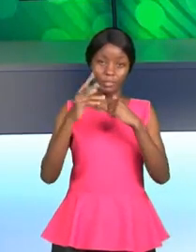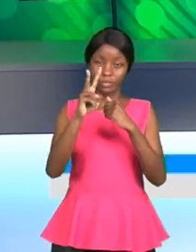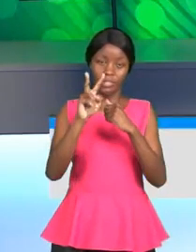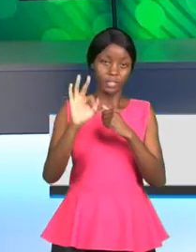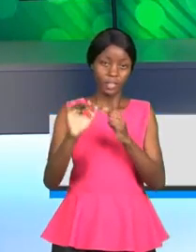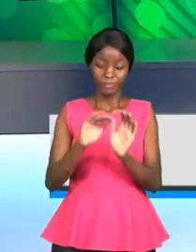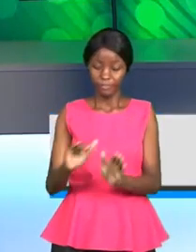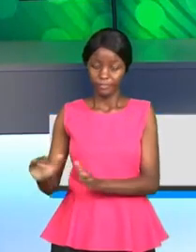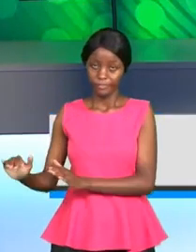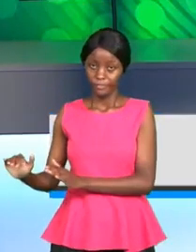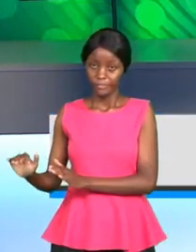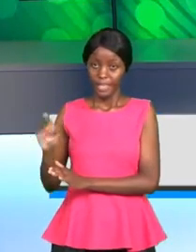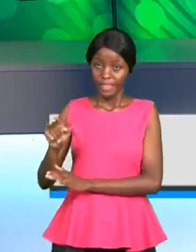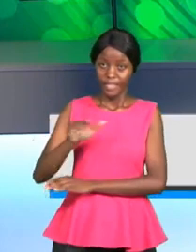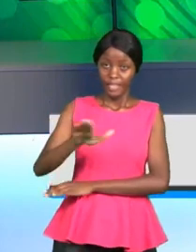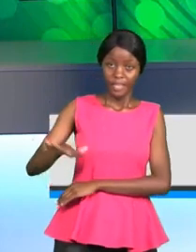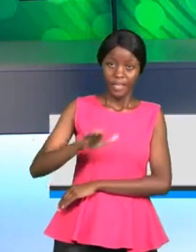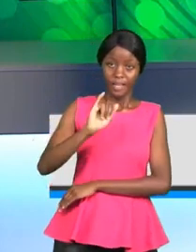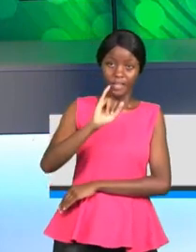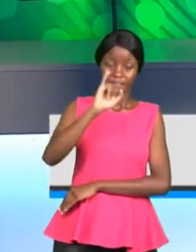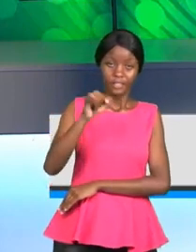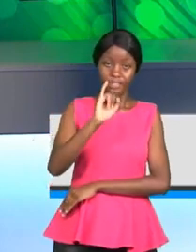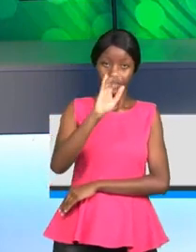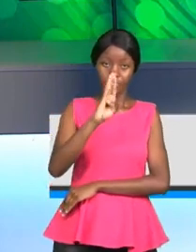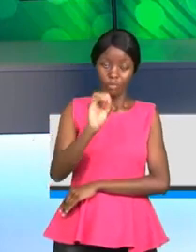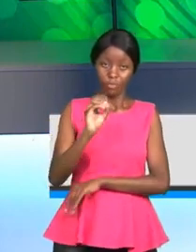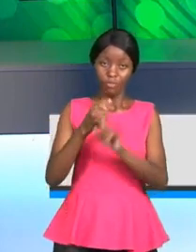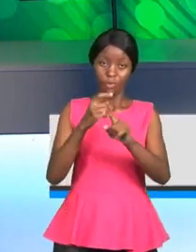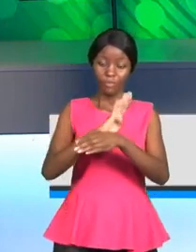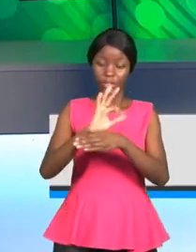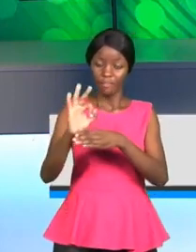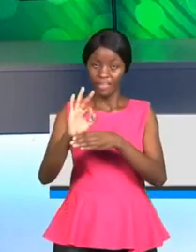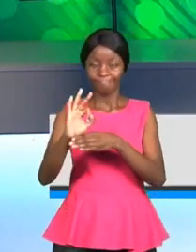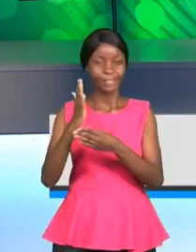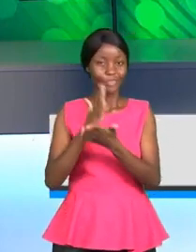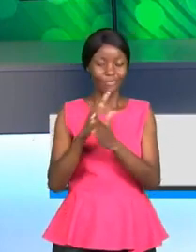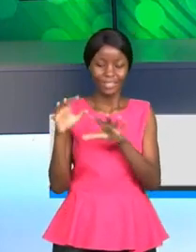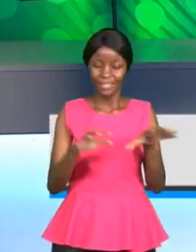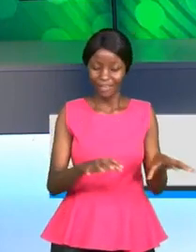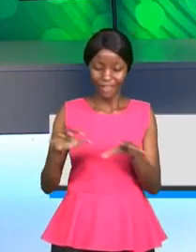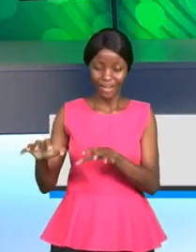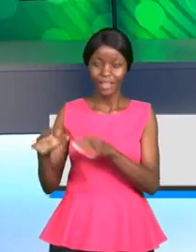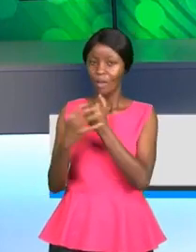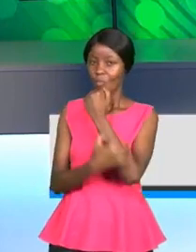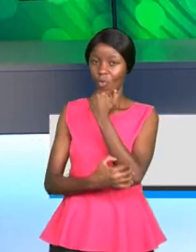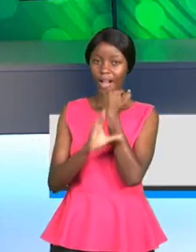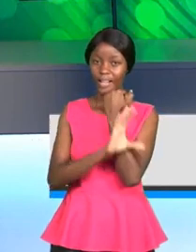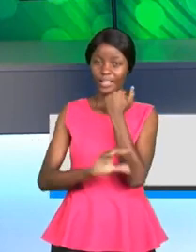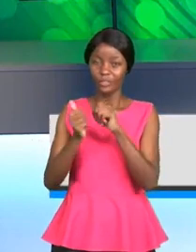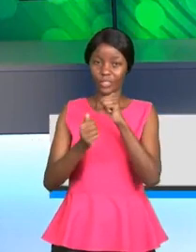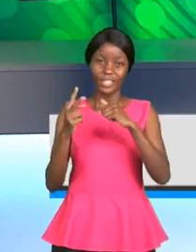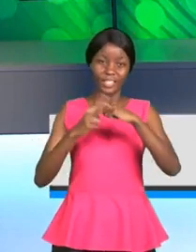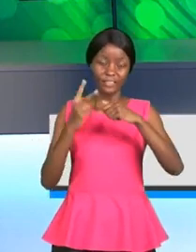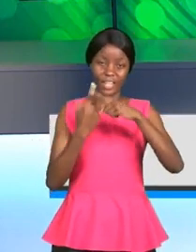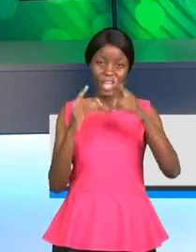Jibo, a dusty town in northern Burkina Faso, has become a byword for suffering in this impoverished country's seven-year-old